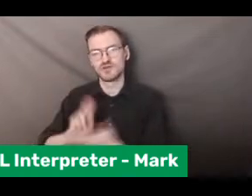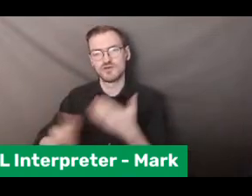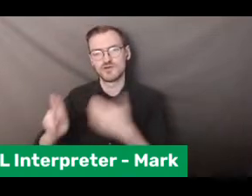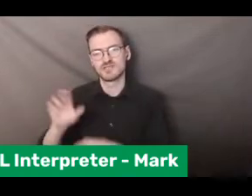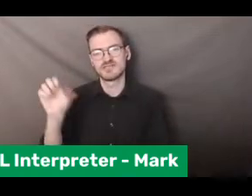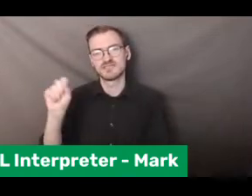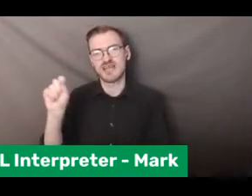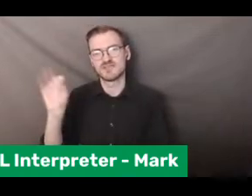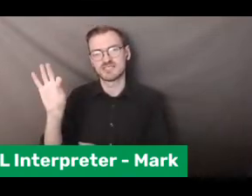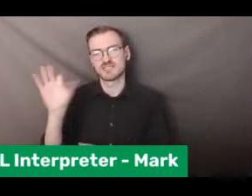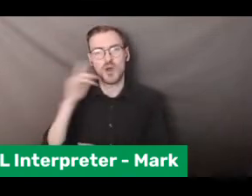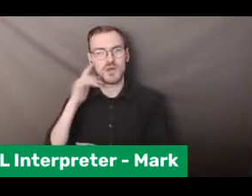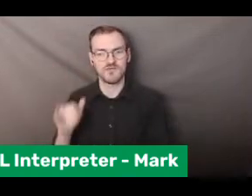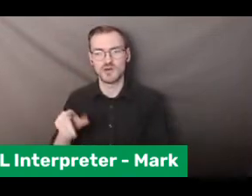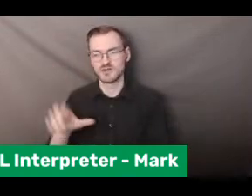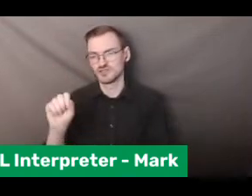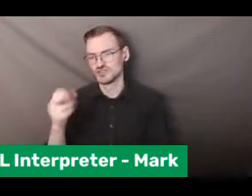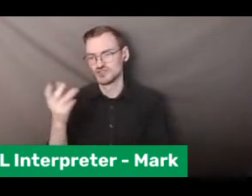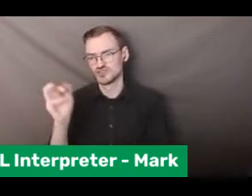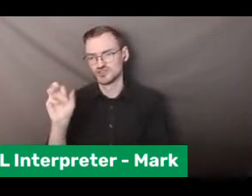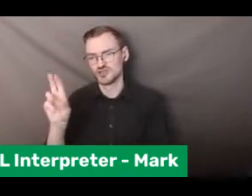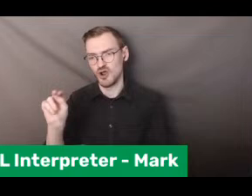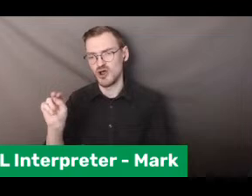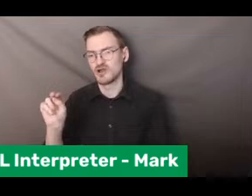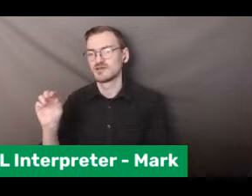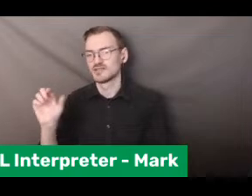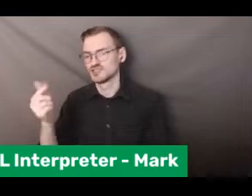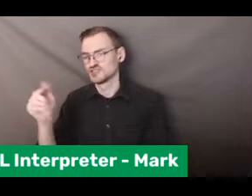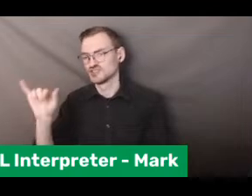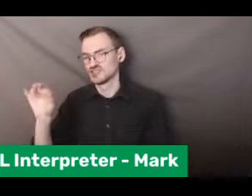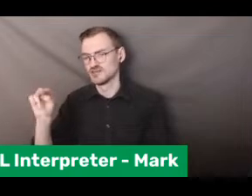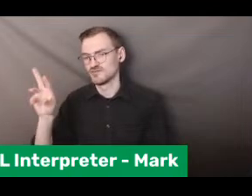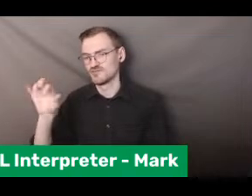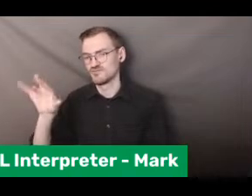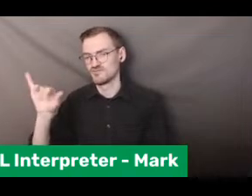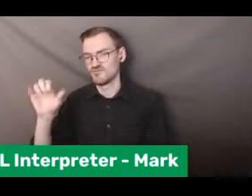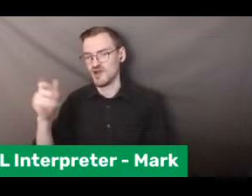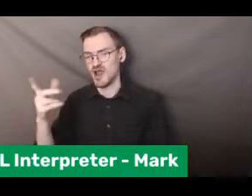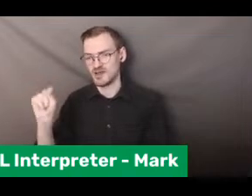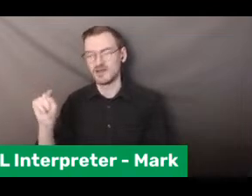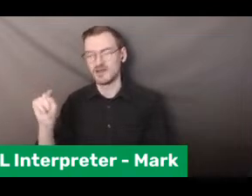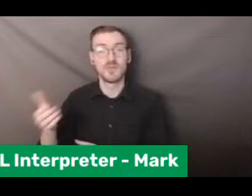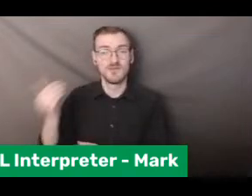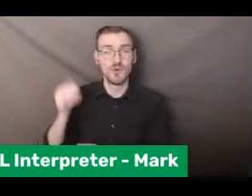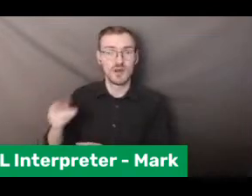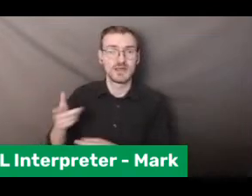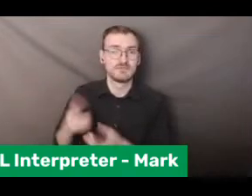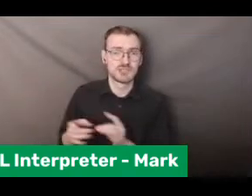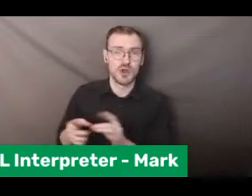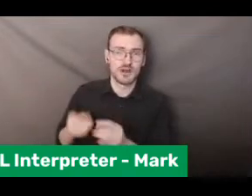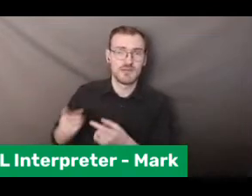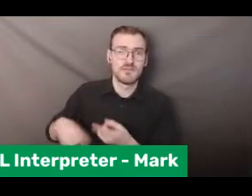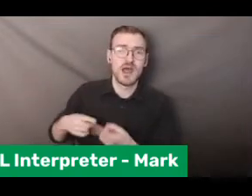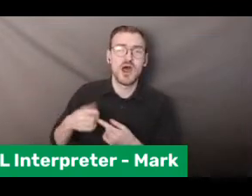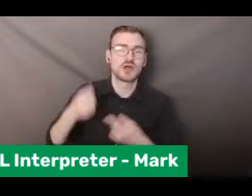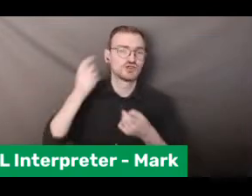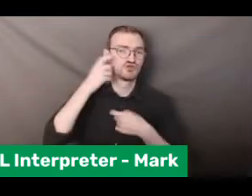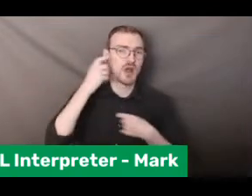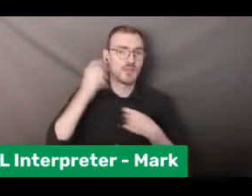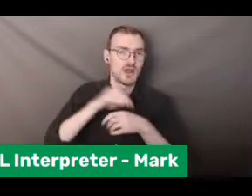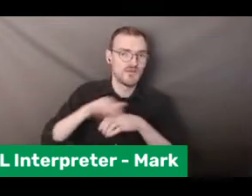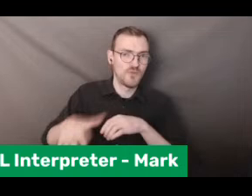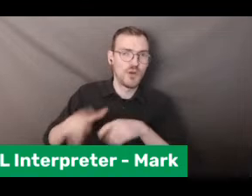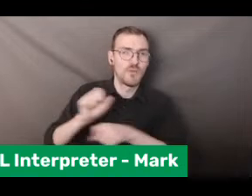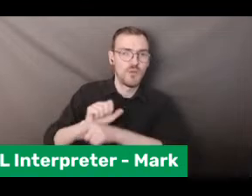about, a while ago was talking about trauma-informed work in society and in schools in